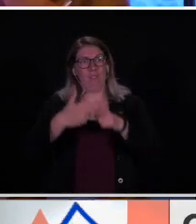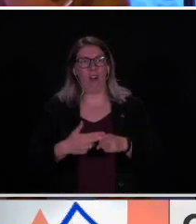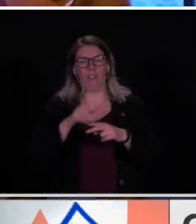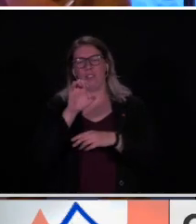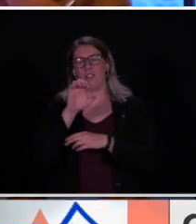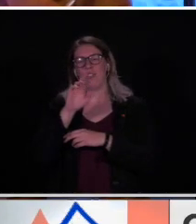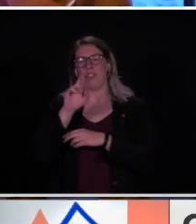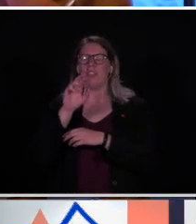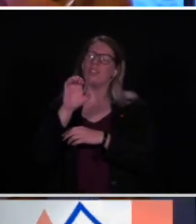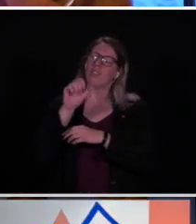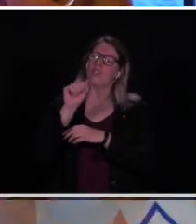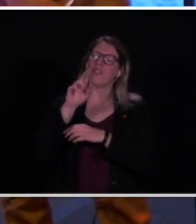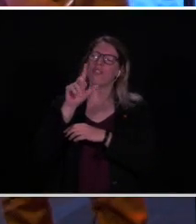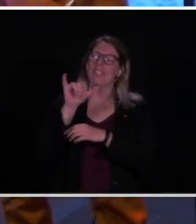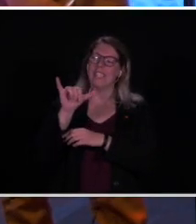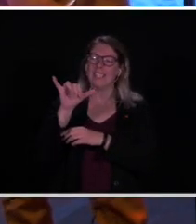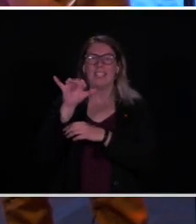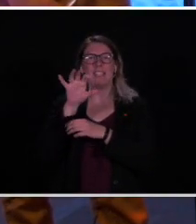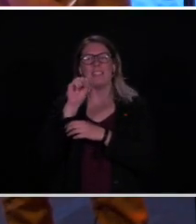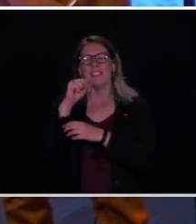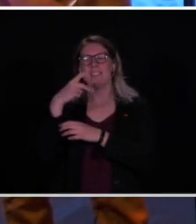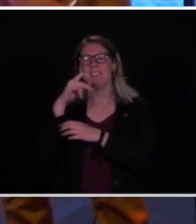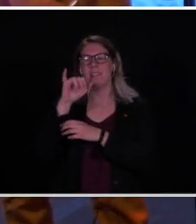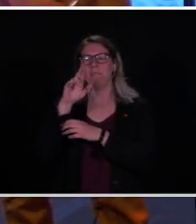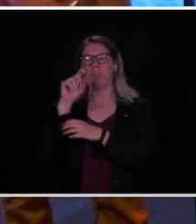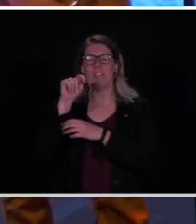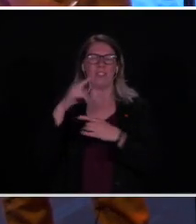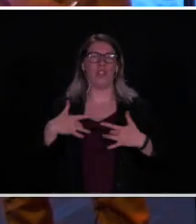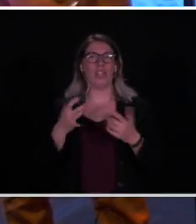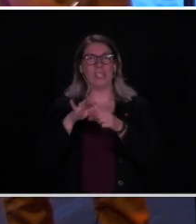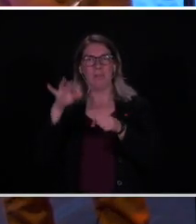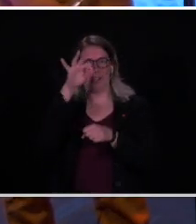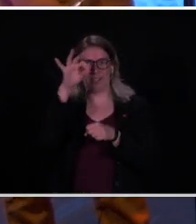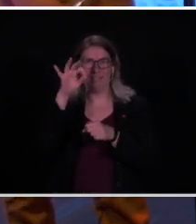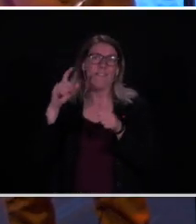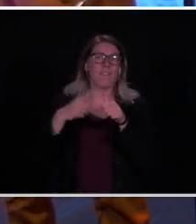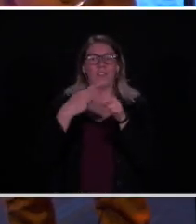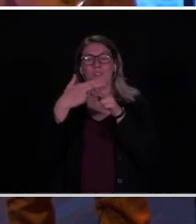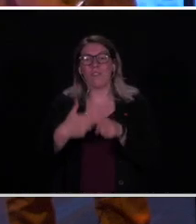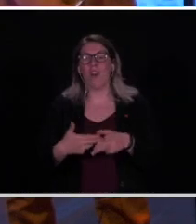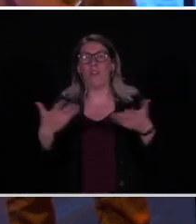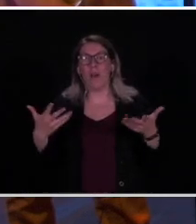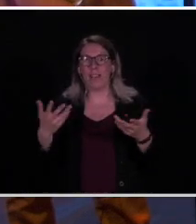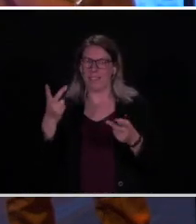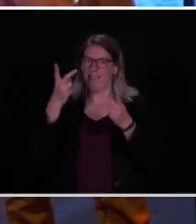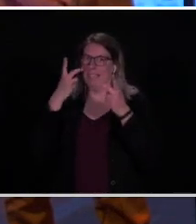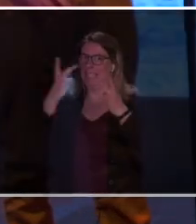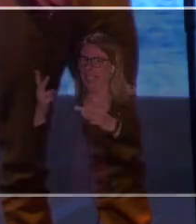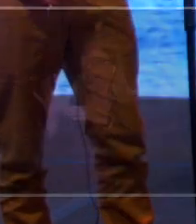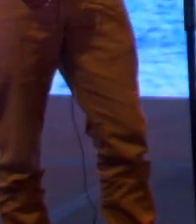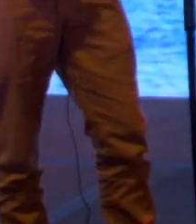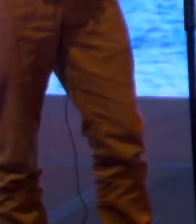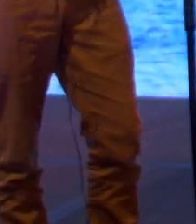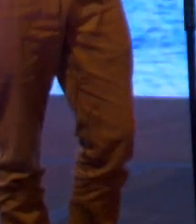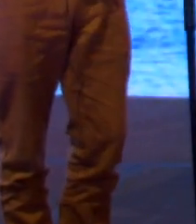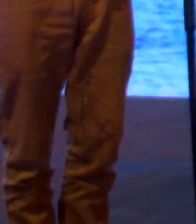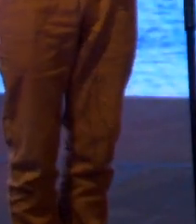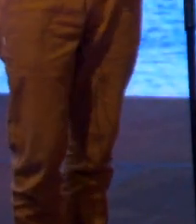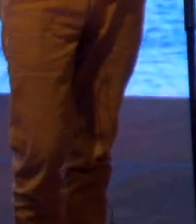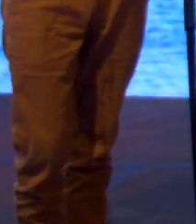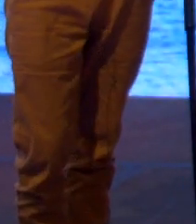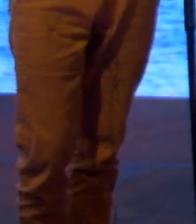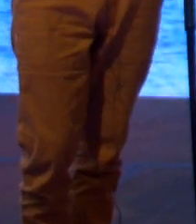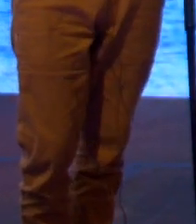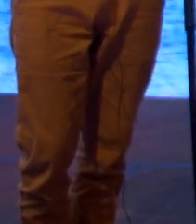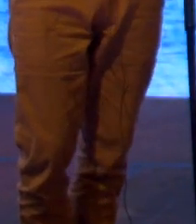We're going to do a tune that is appropriate for these days. It's called We've Seen This Film Before. One,